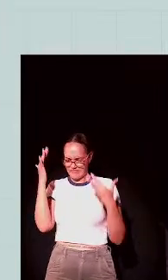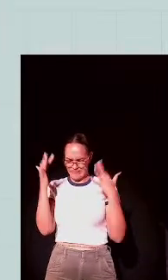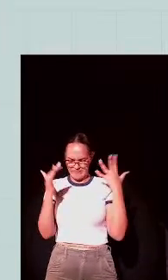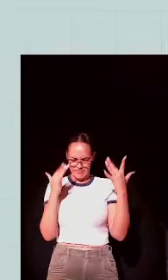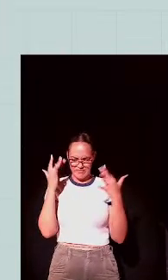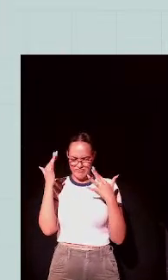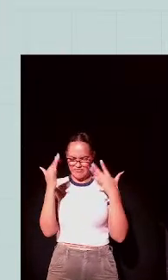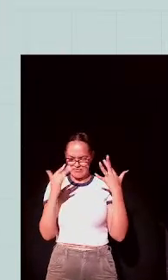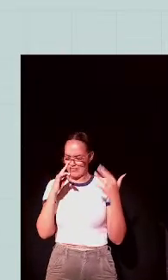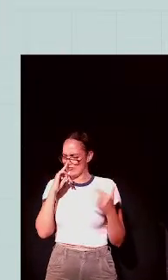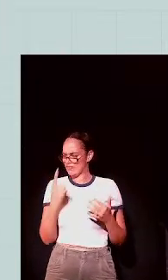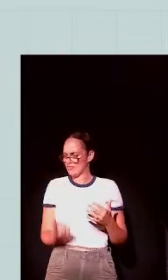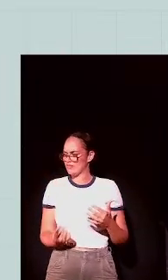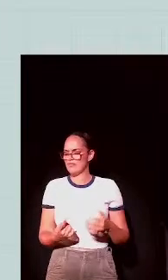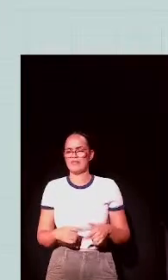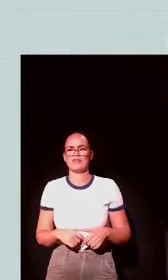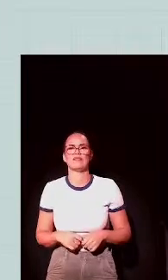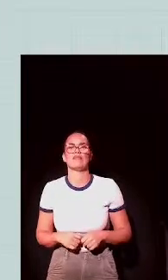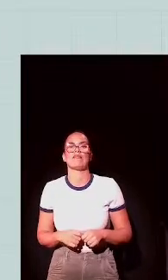comprehend.